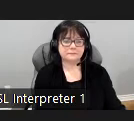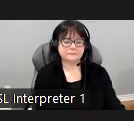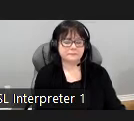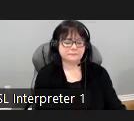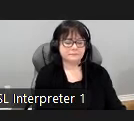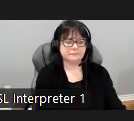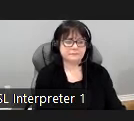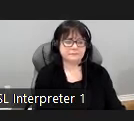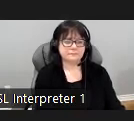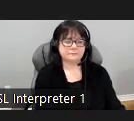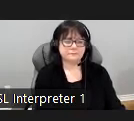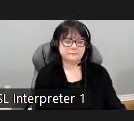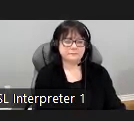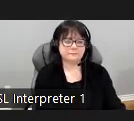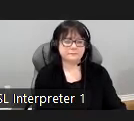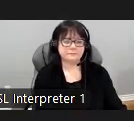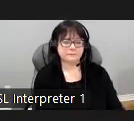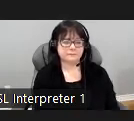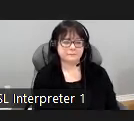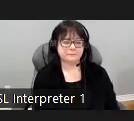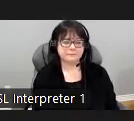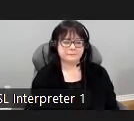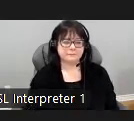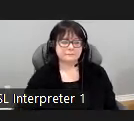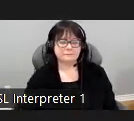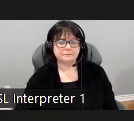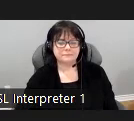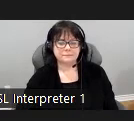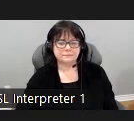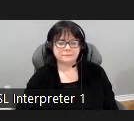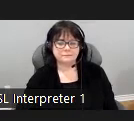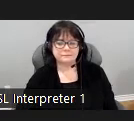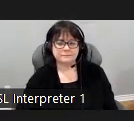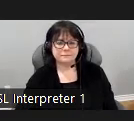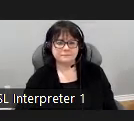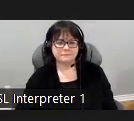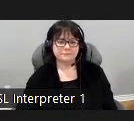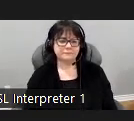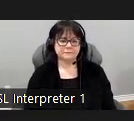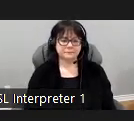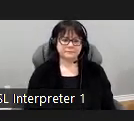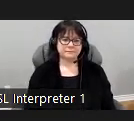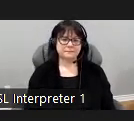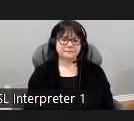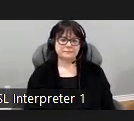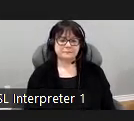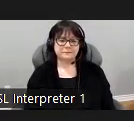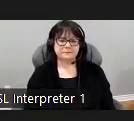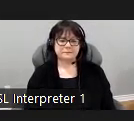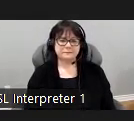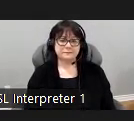to her? Listen to me, Bubby. You have to be more careful with your pills, okay? She needs to take one at breakfast. Can you tell